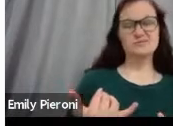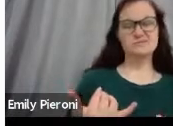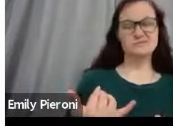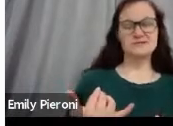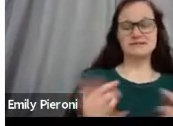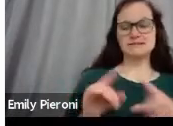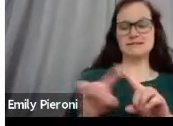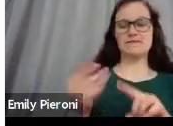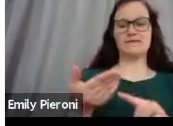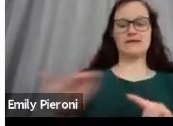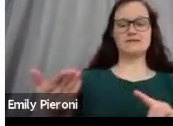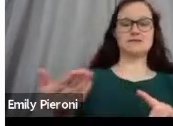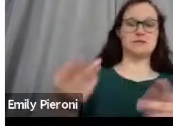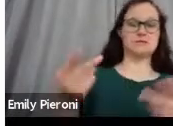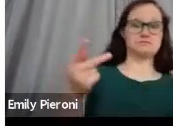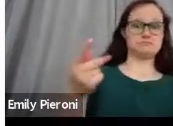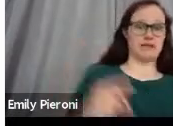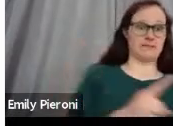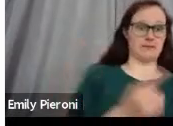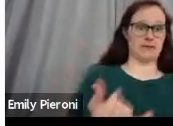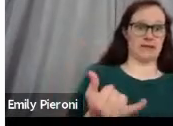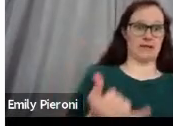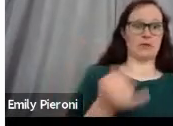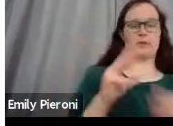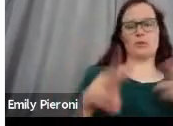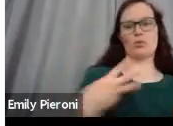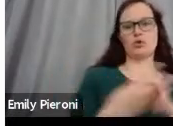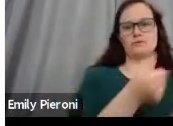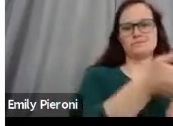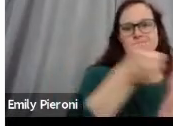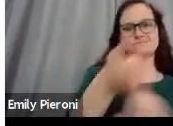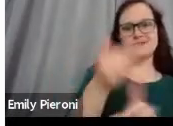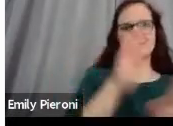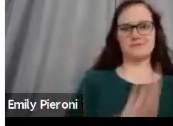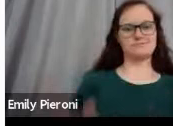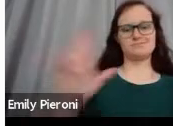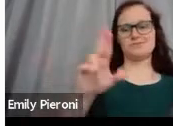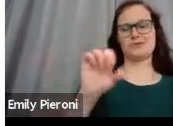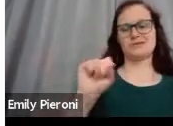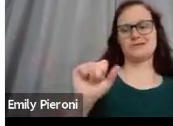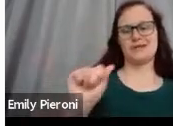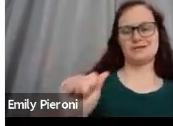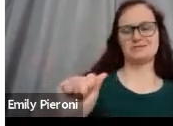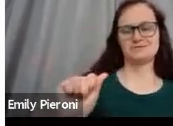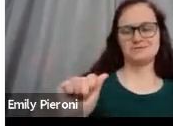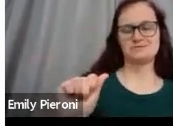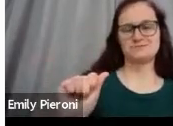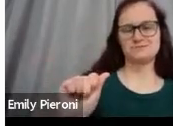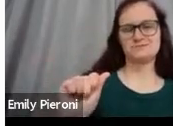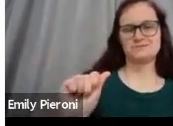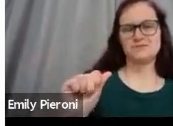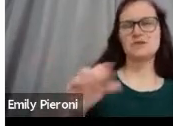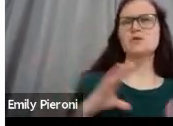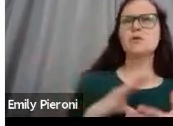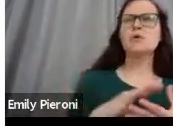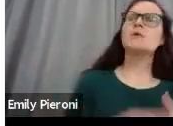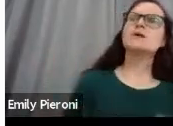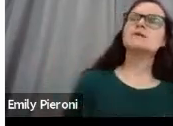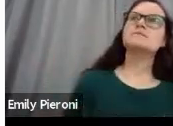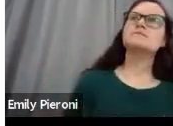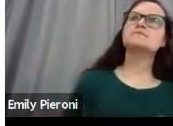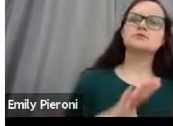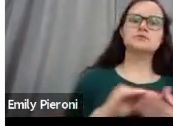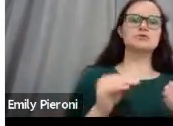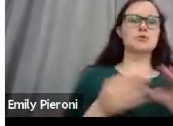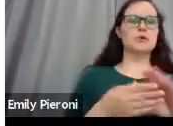world and around the country. And our stories are the way we put together the information